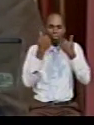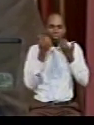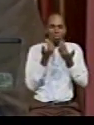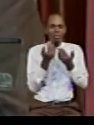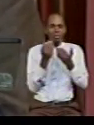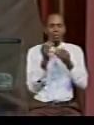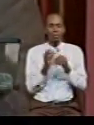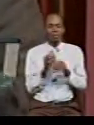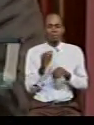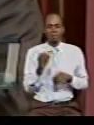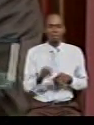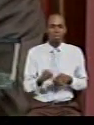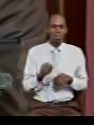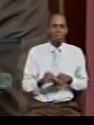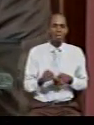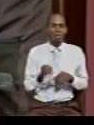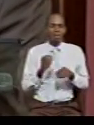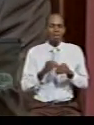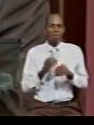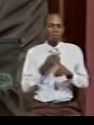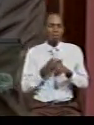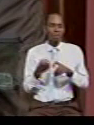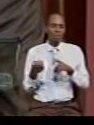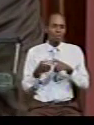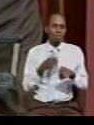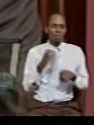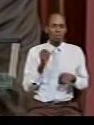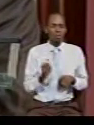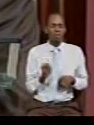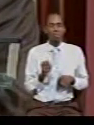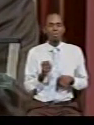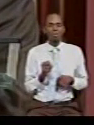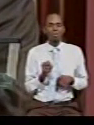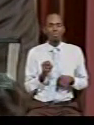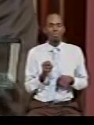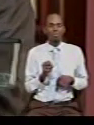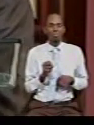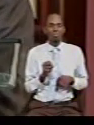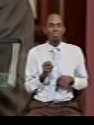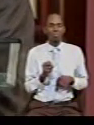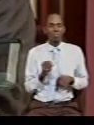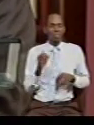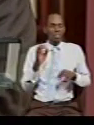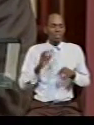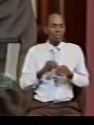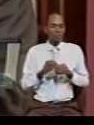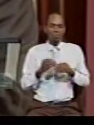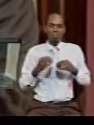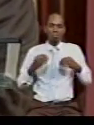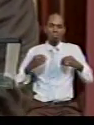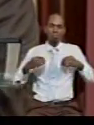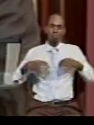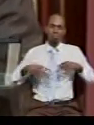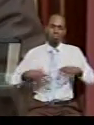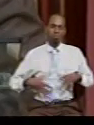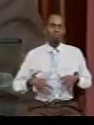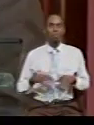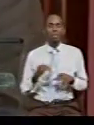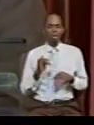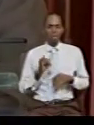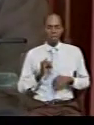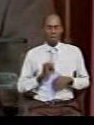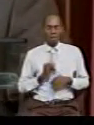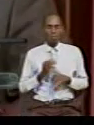necessities, in persecutions, I take pleasure. In distresses, I take pleasure.